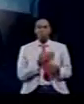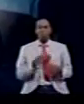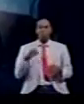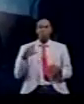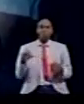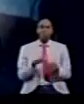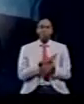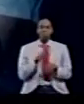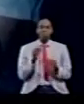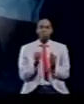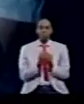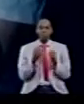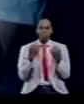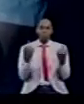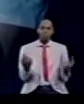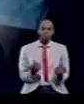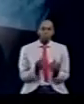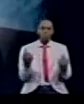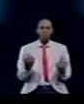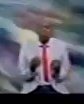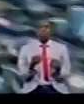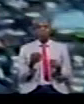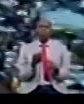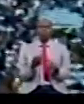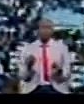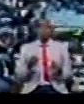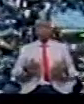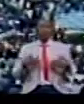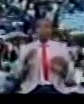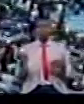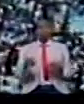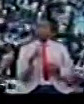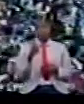little ships, verse 37. And